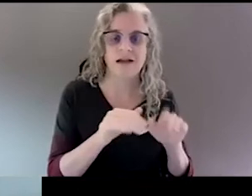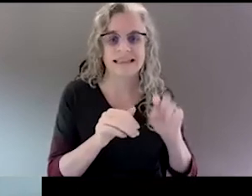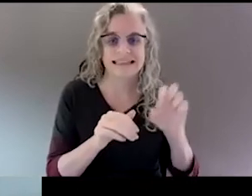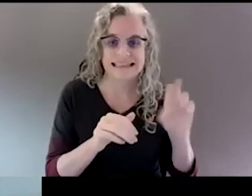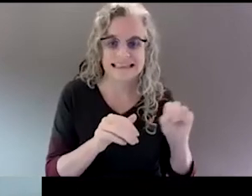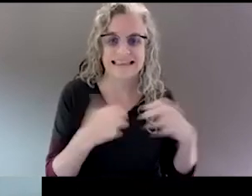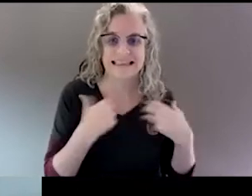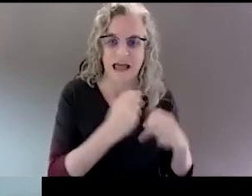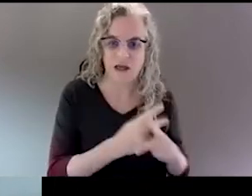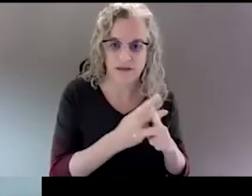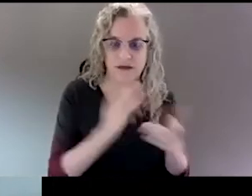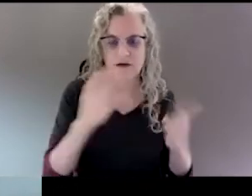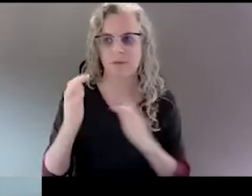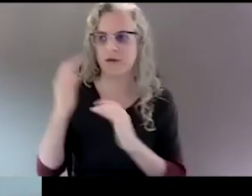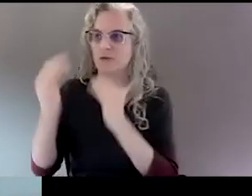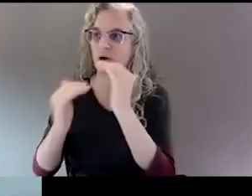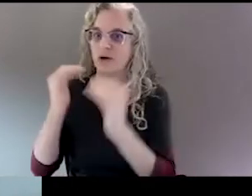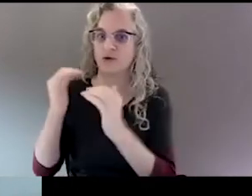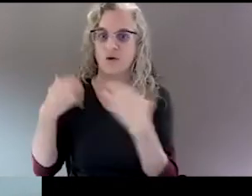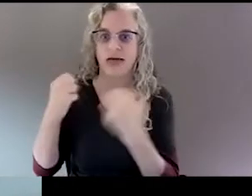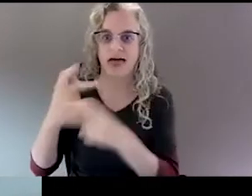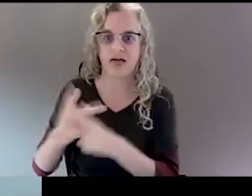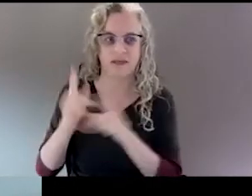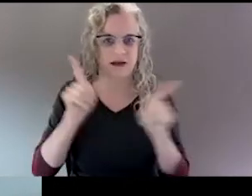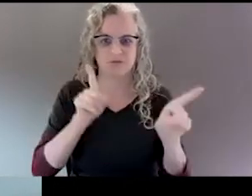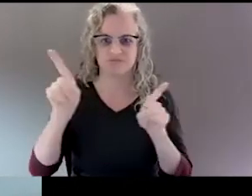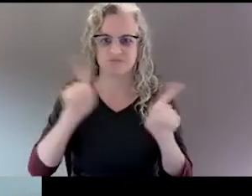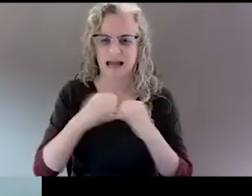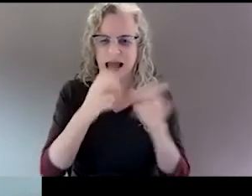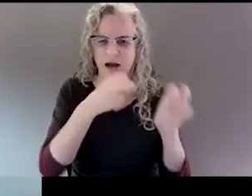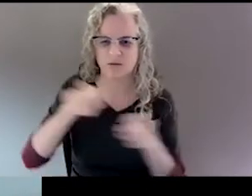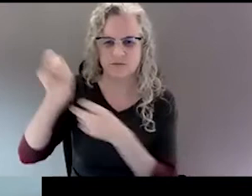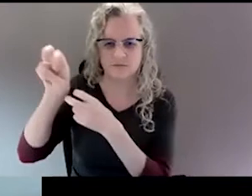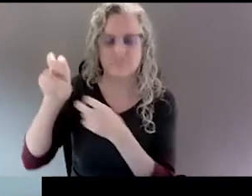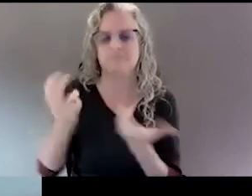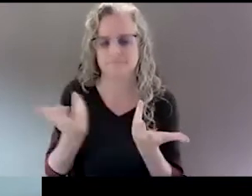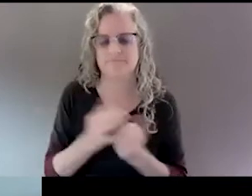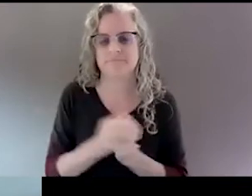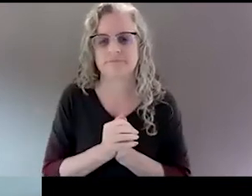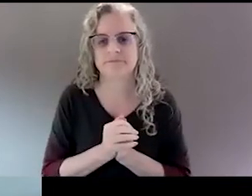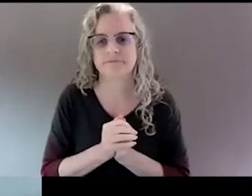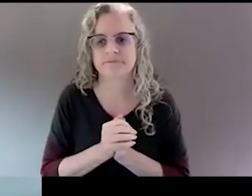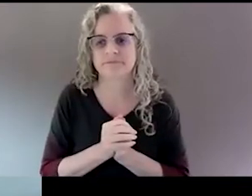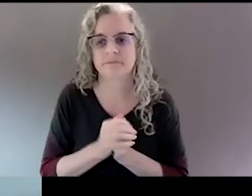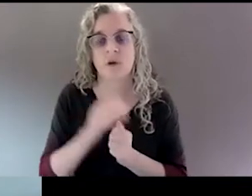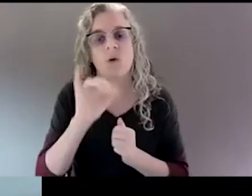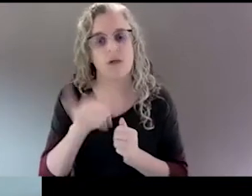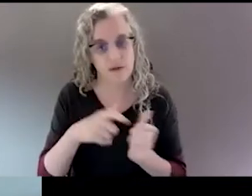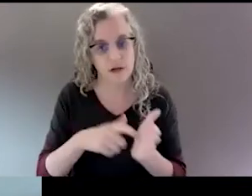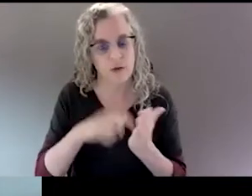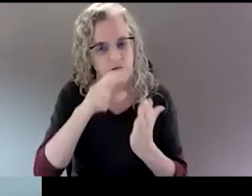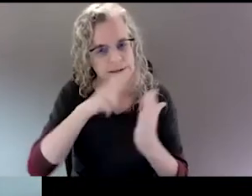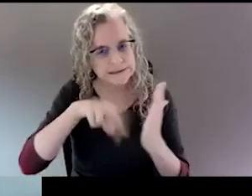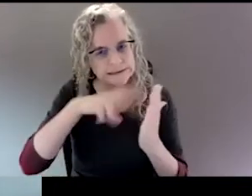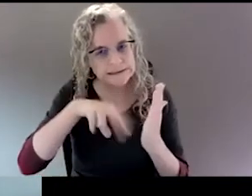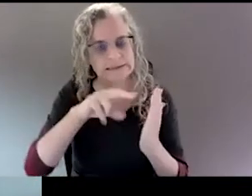healthcare as an adult. And part of that is looking at the data. Sort of part of that is seeing do